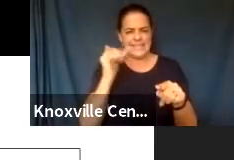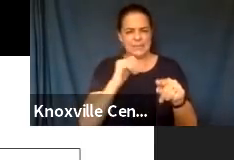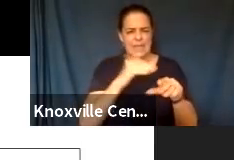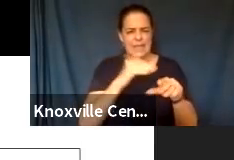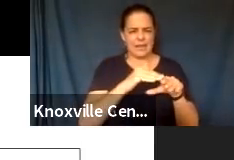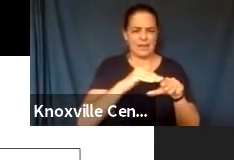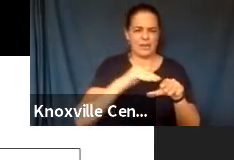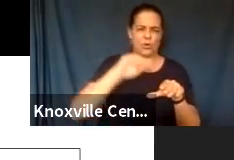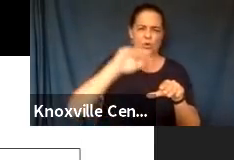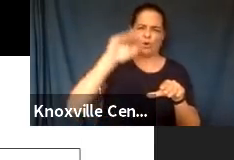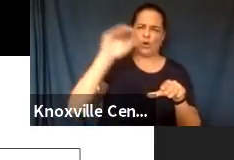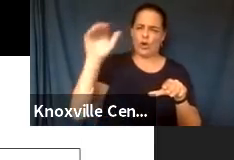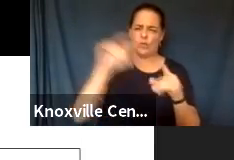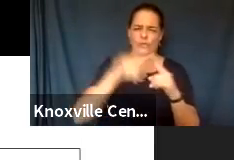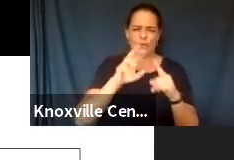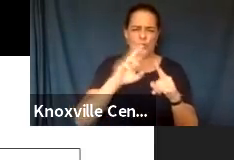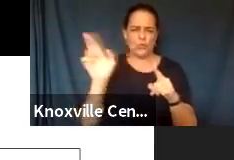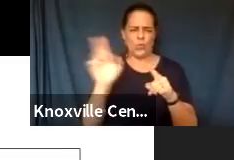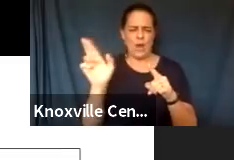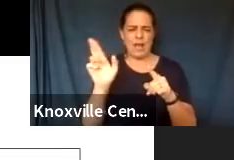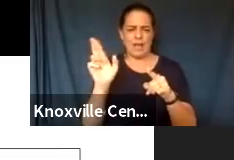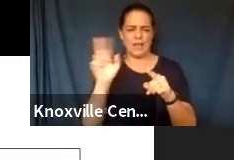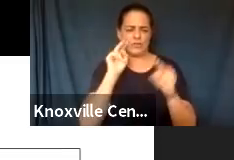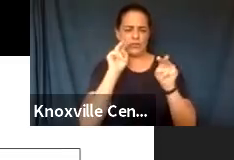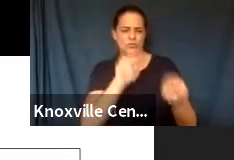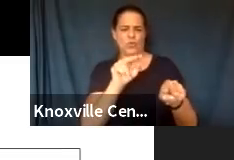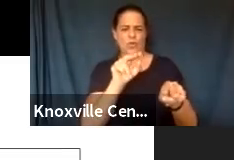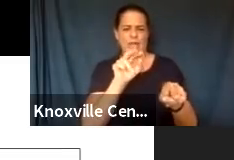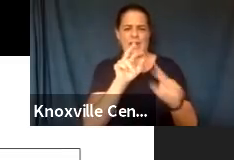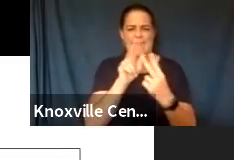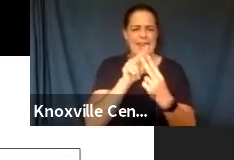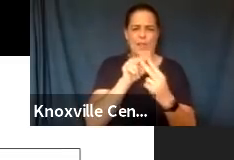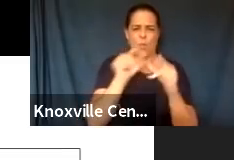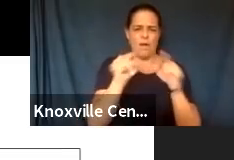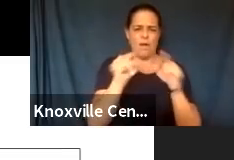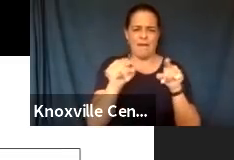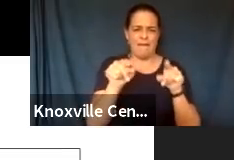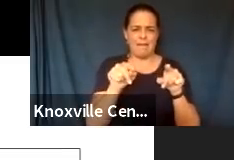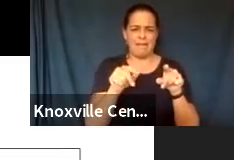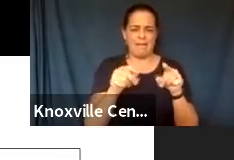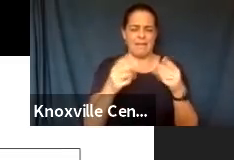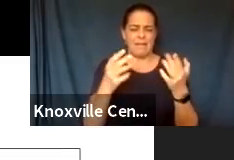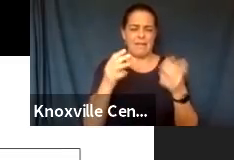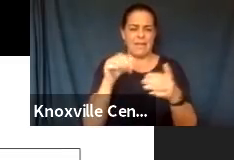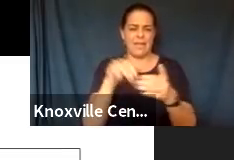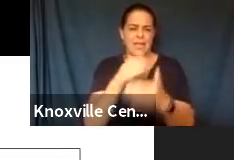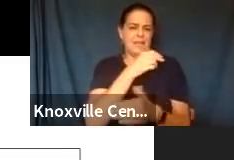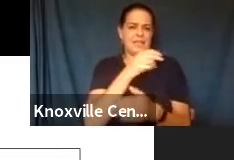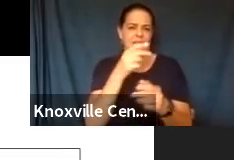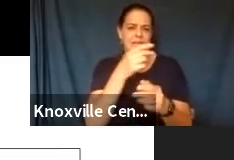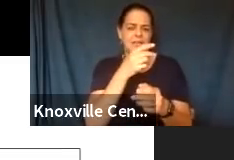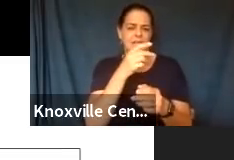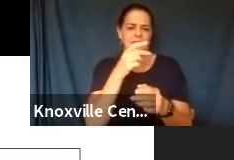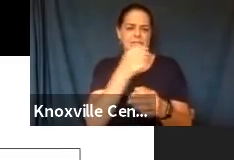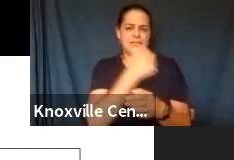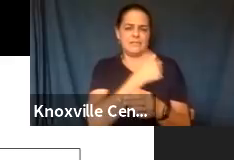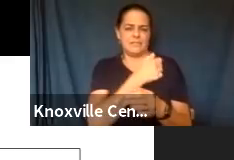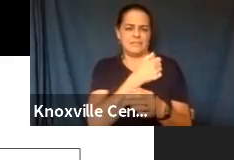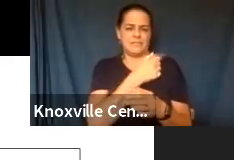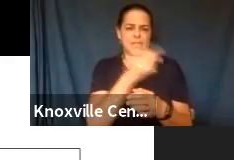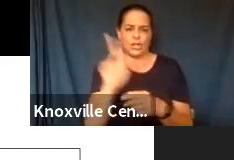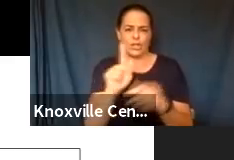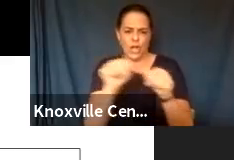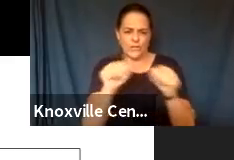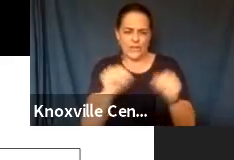to the right, just looking at either one of them at Knoxville district, maybe more. And that would